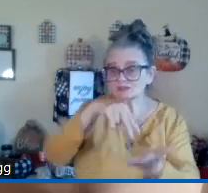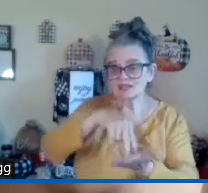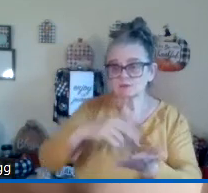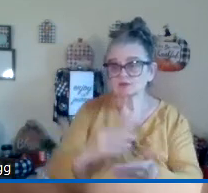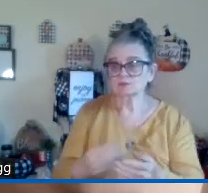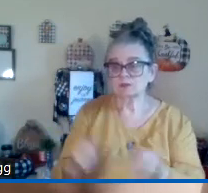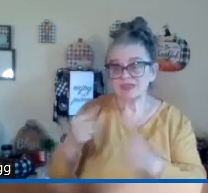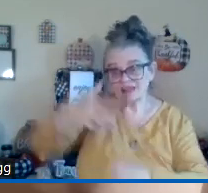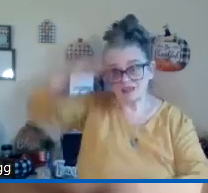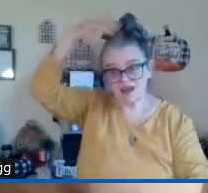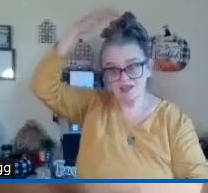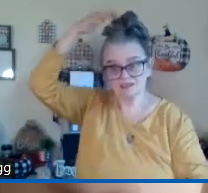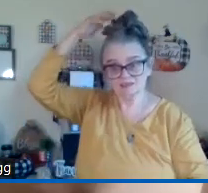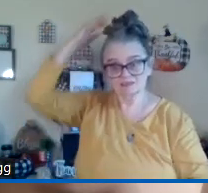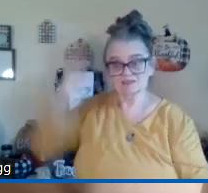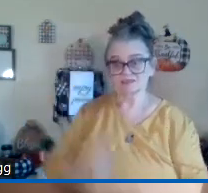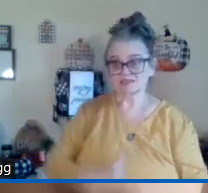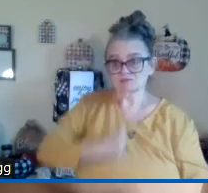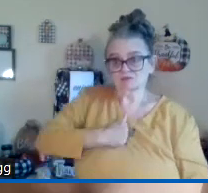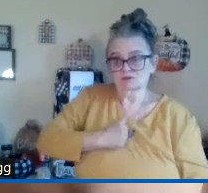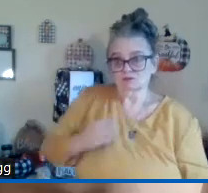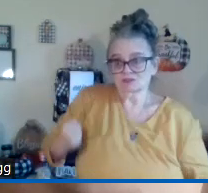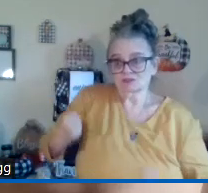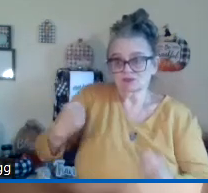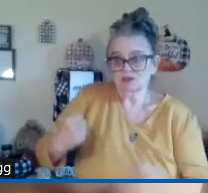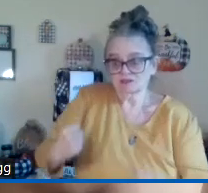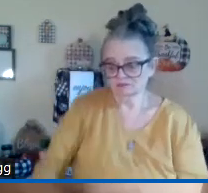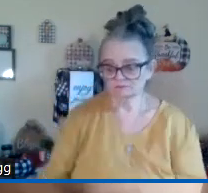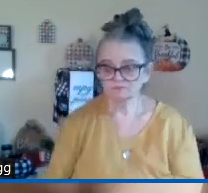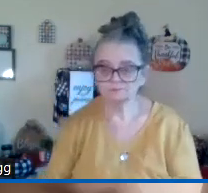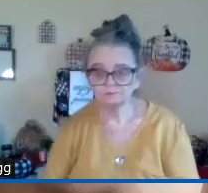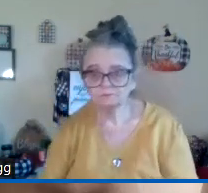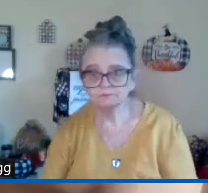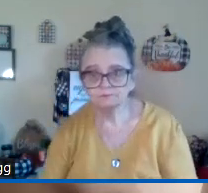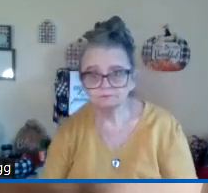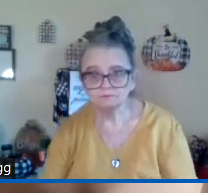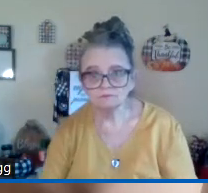that's okay. We're to be that lion and stand bold and strong.